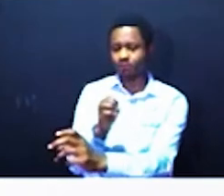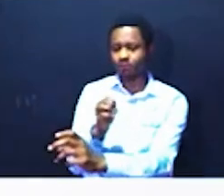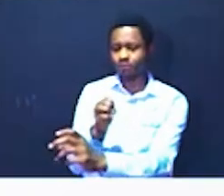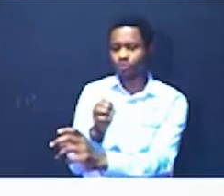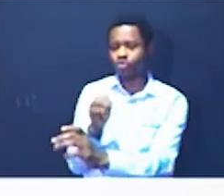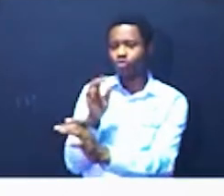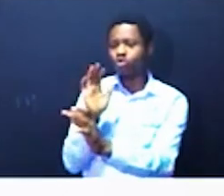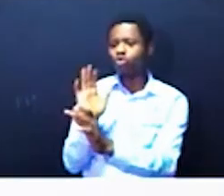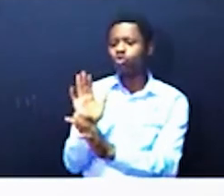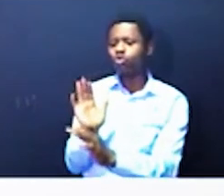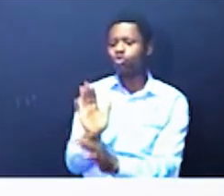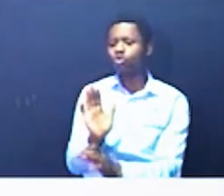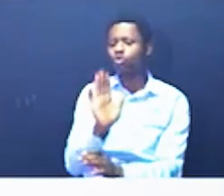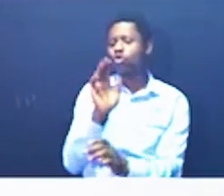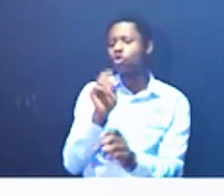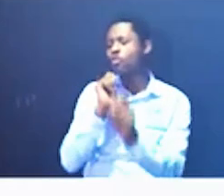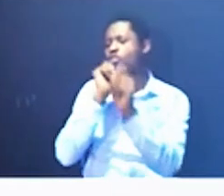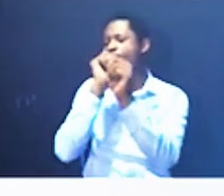Okay.